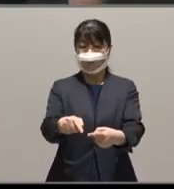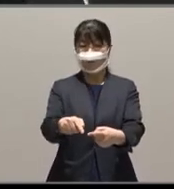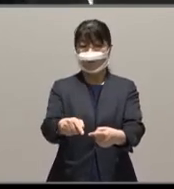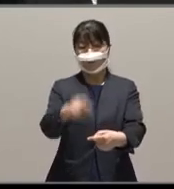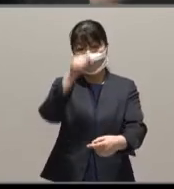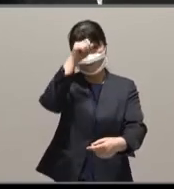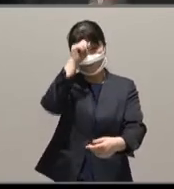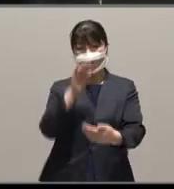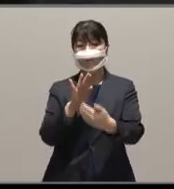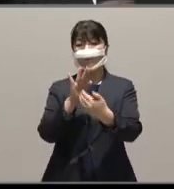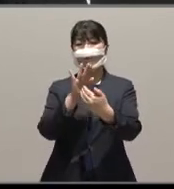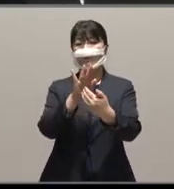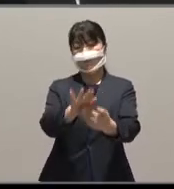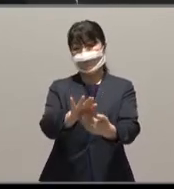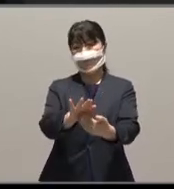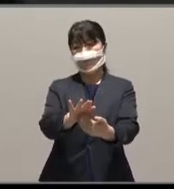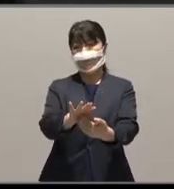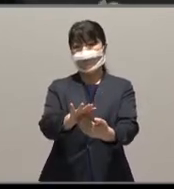bathing